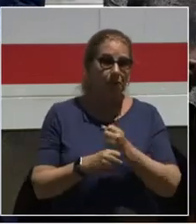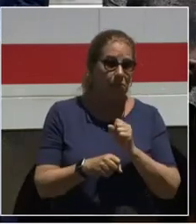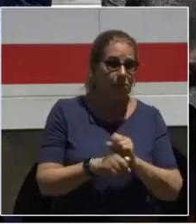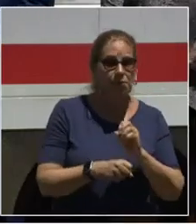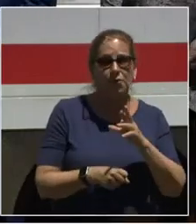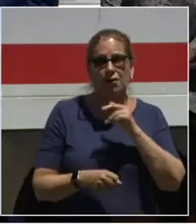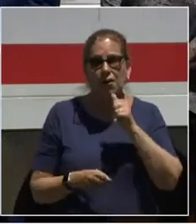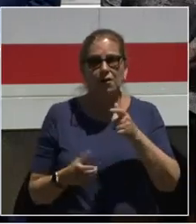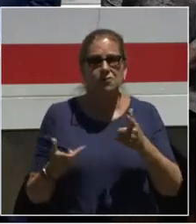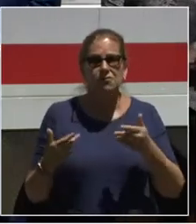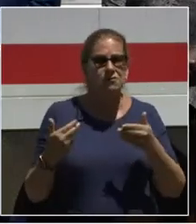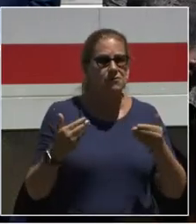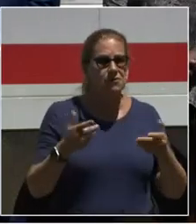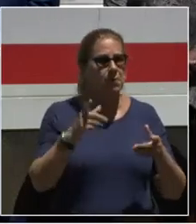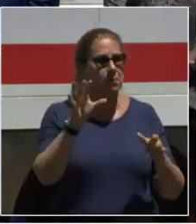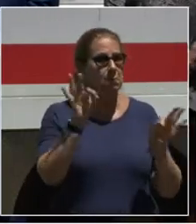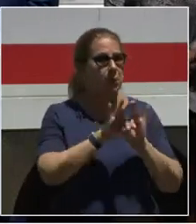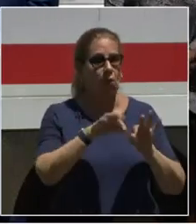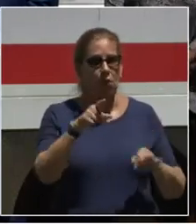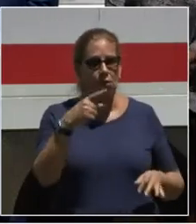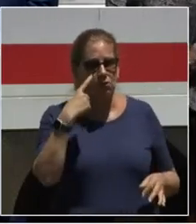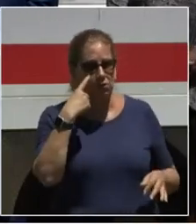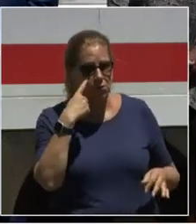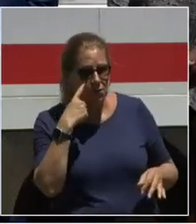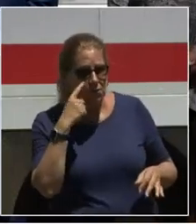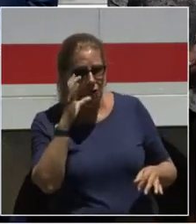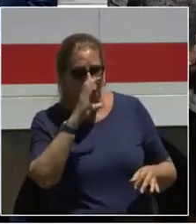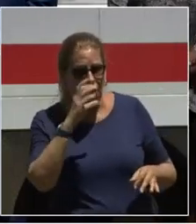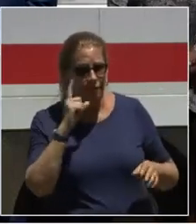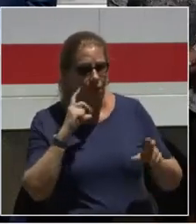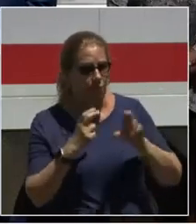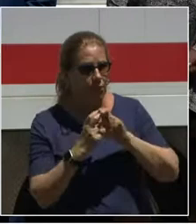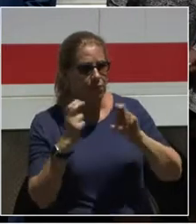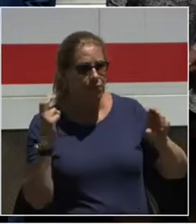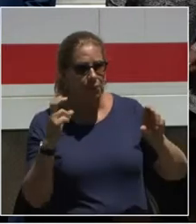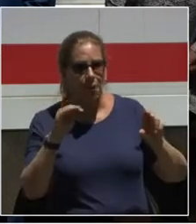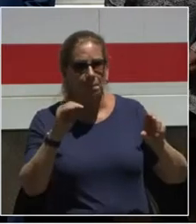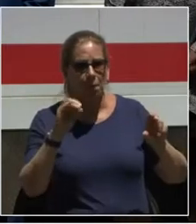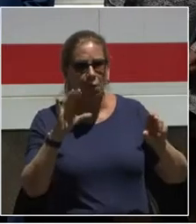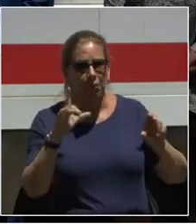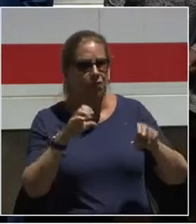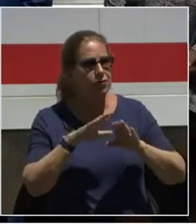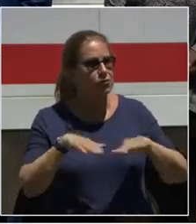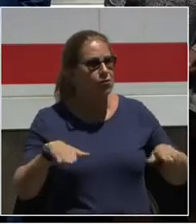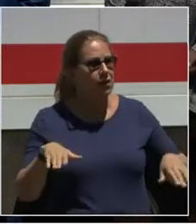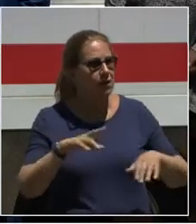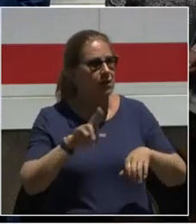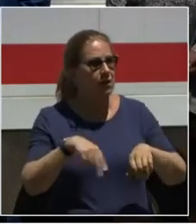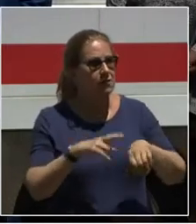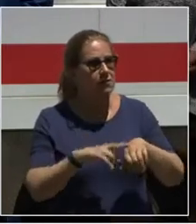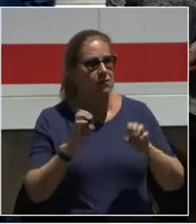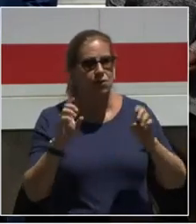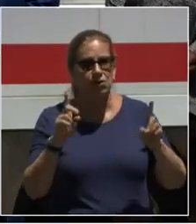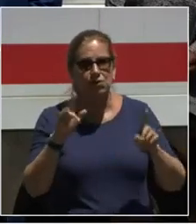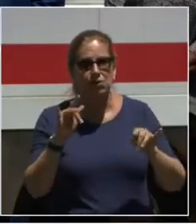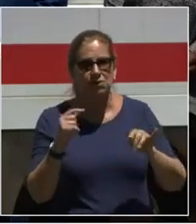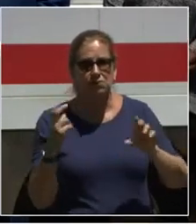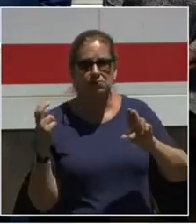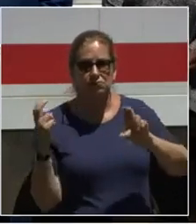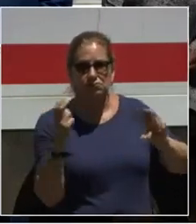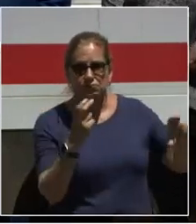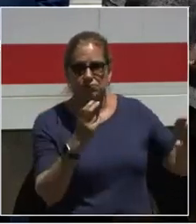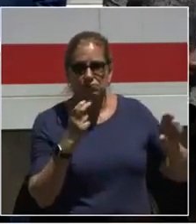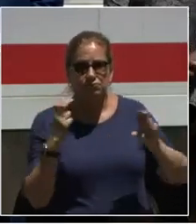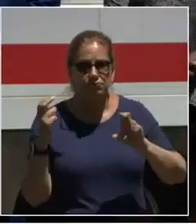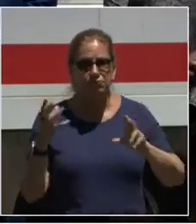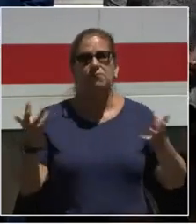be out as well, and help out your neighbors. There's some neighbors who may not be plugged in, who may not know that they could come down to the ARC, or